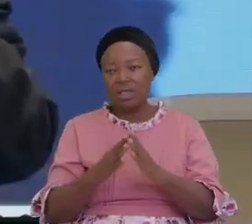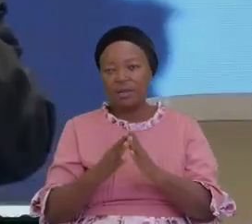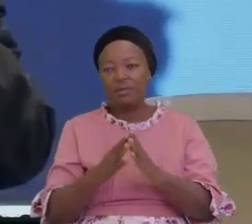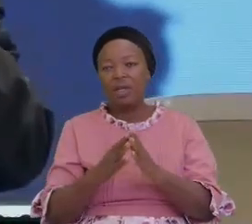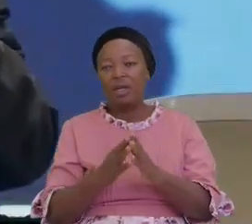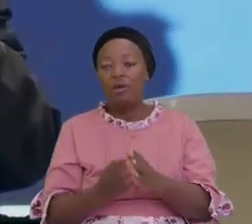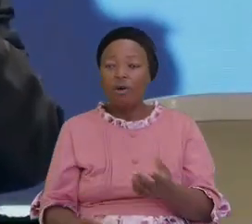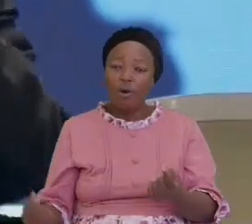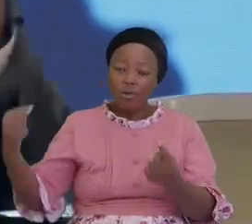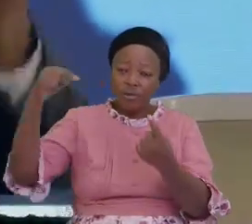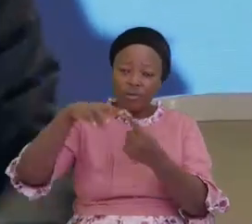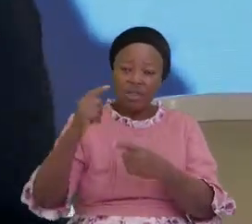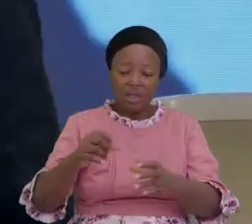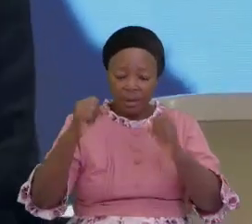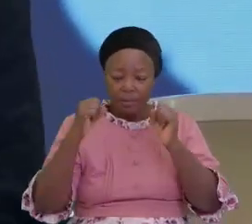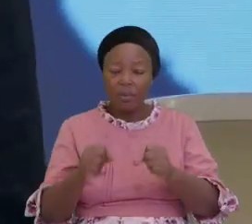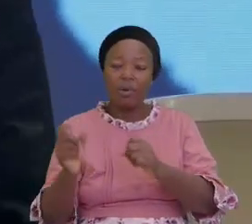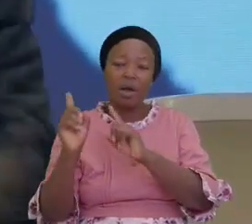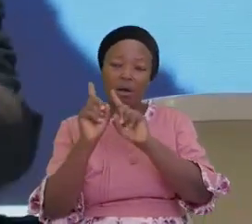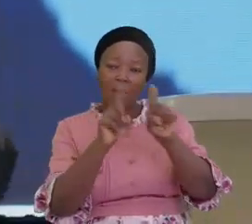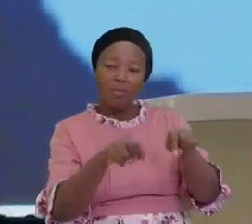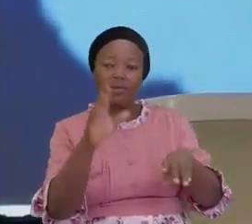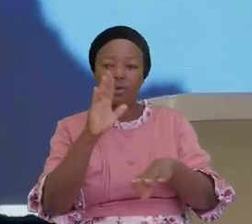until the power comes upon you.